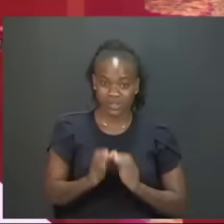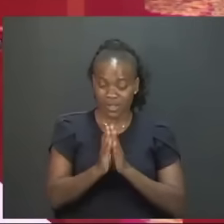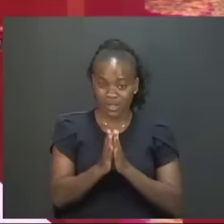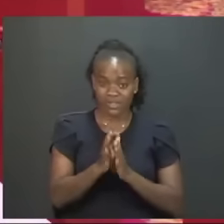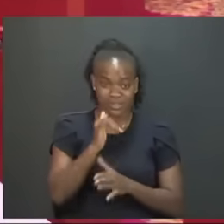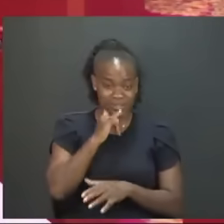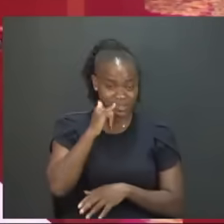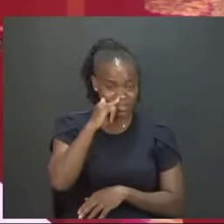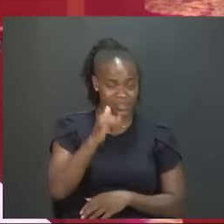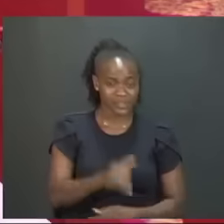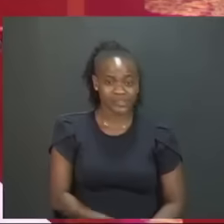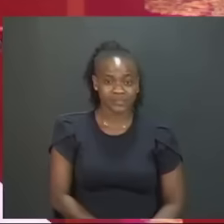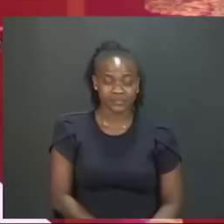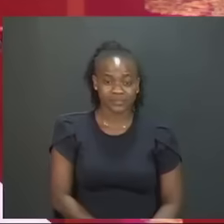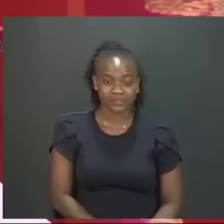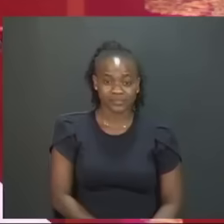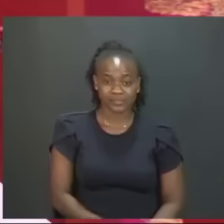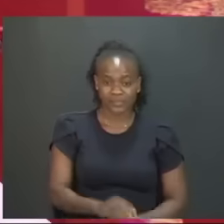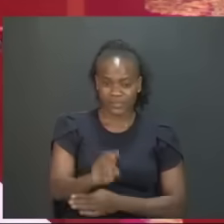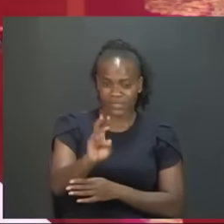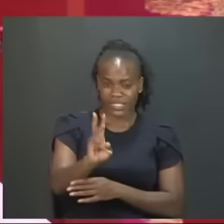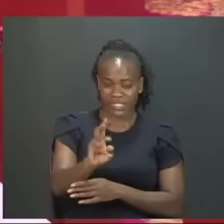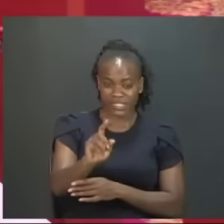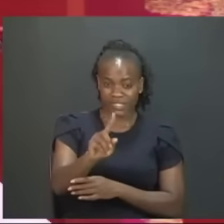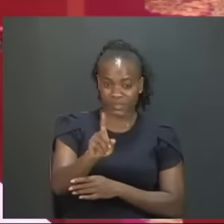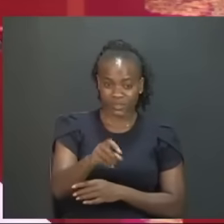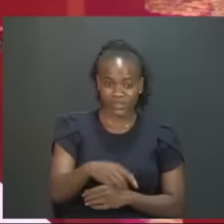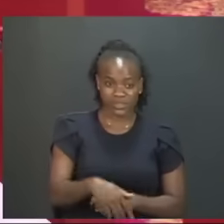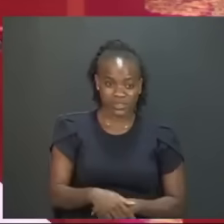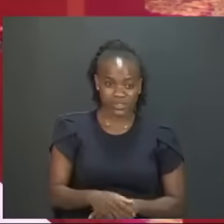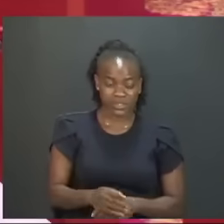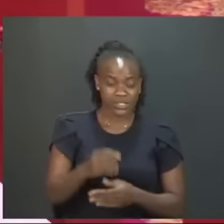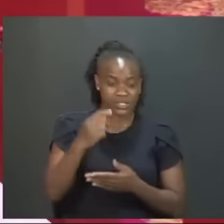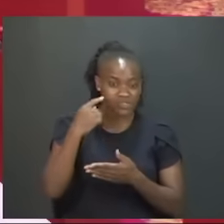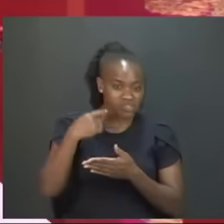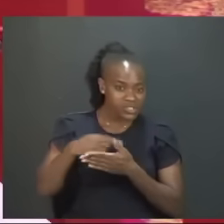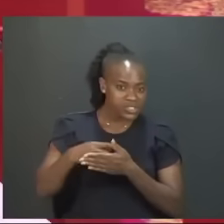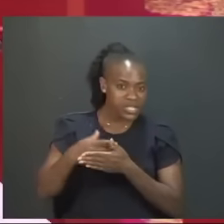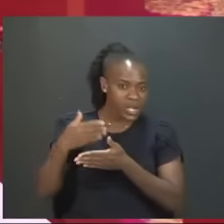yesterday. 16. And if you go to the previous,